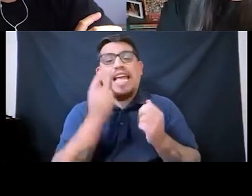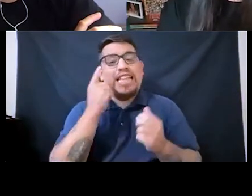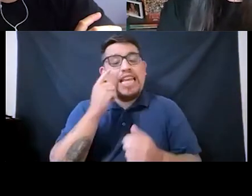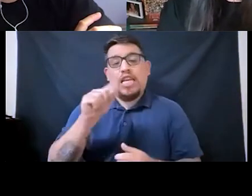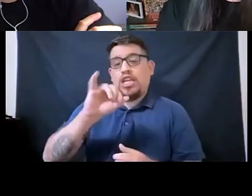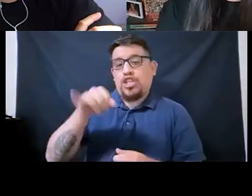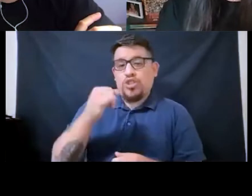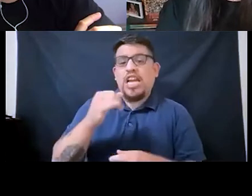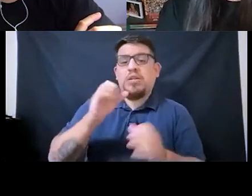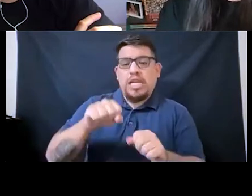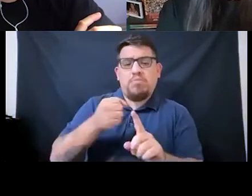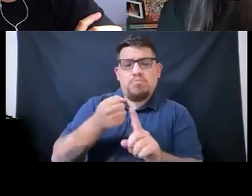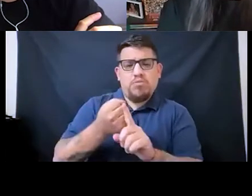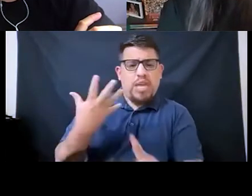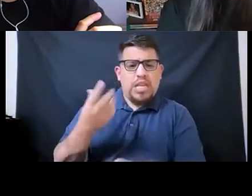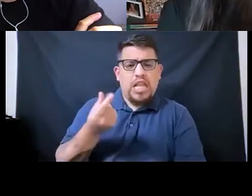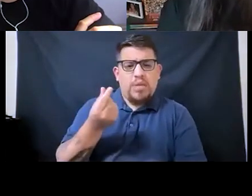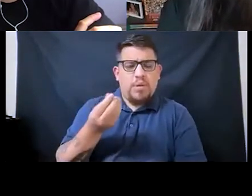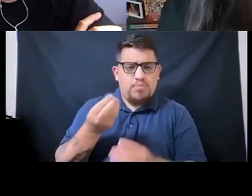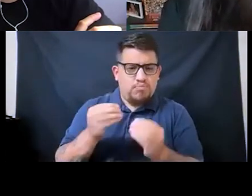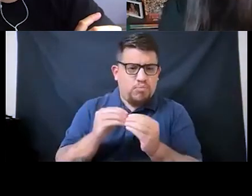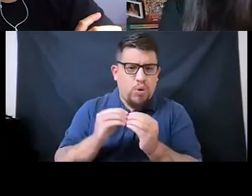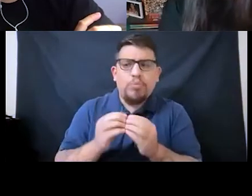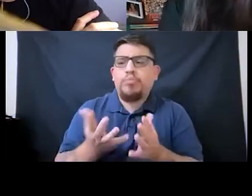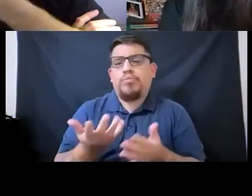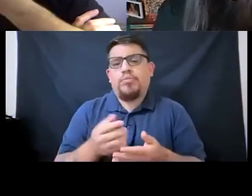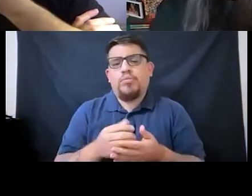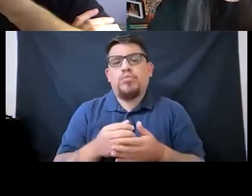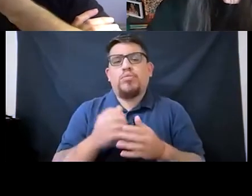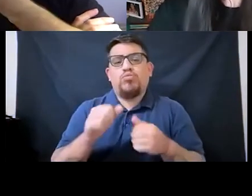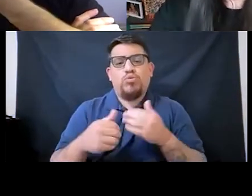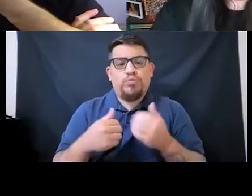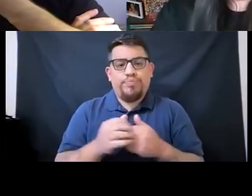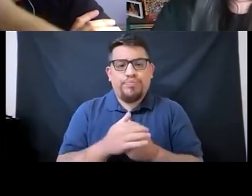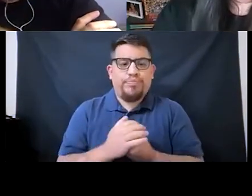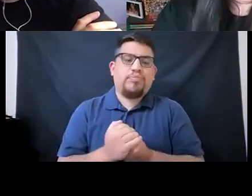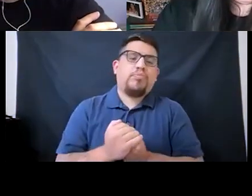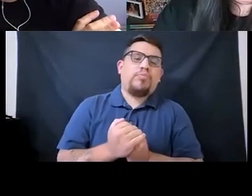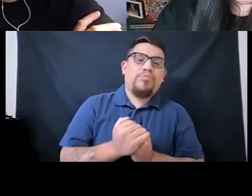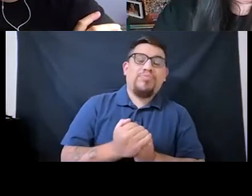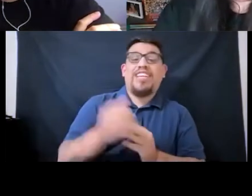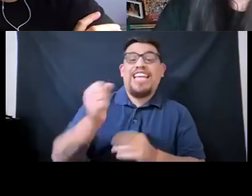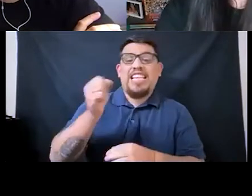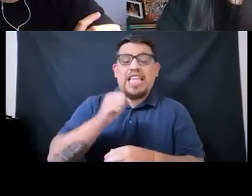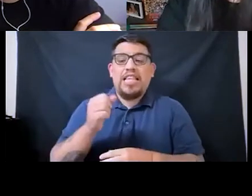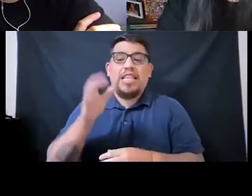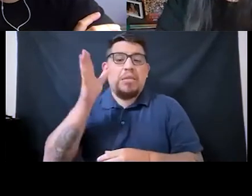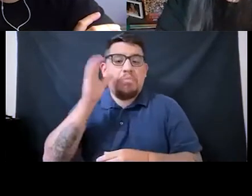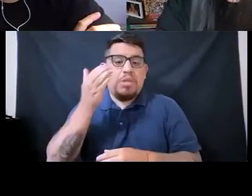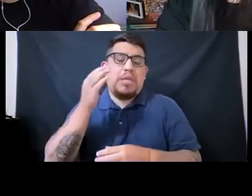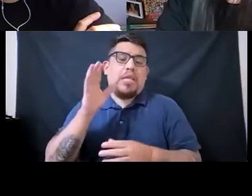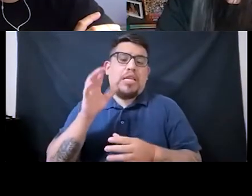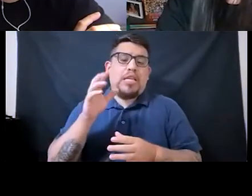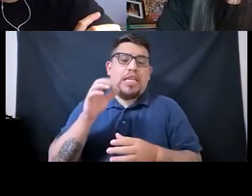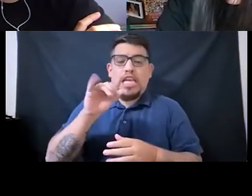can fill in what they did to rev up this team for us. Yeah, it sounds like you swooped in and saved